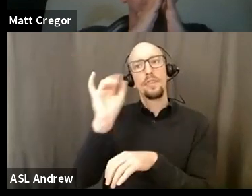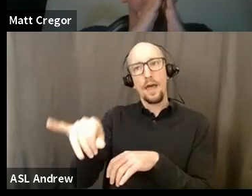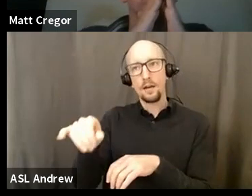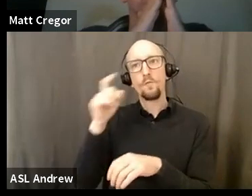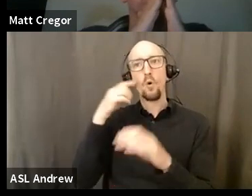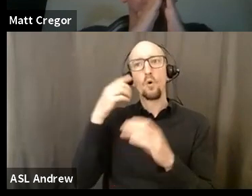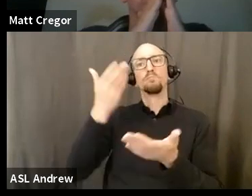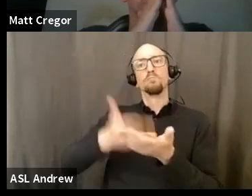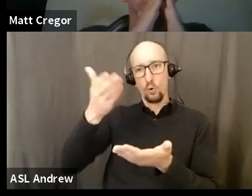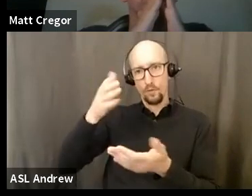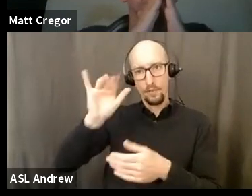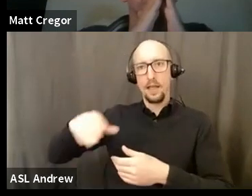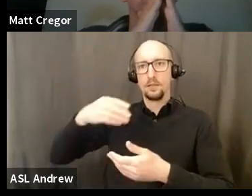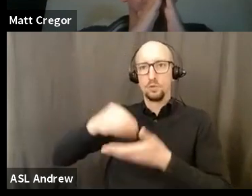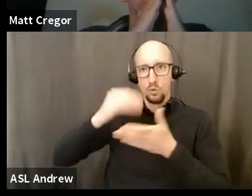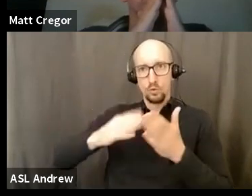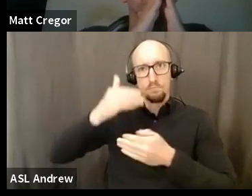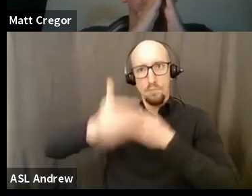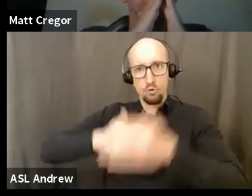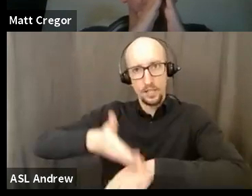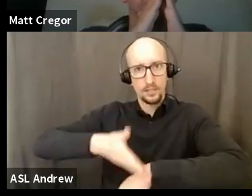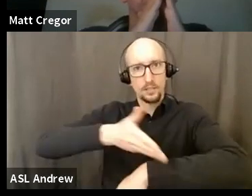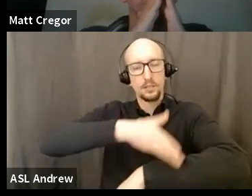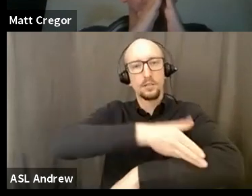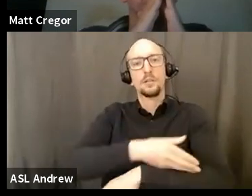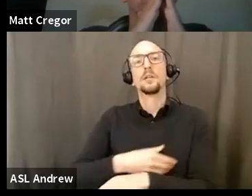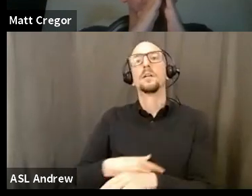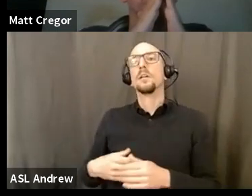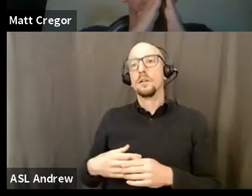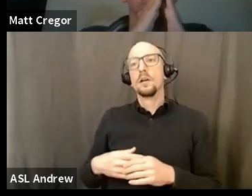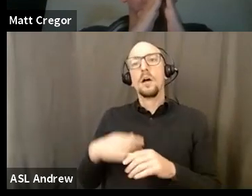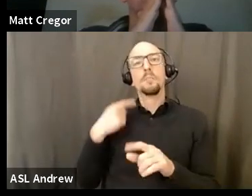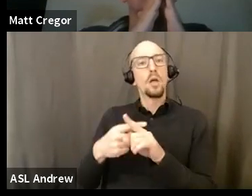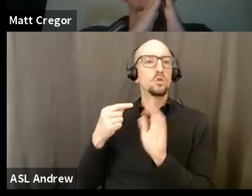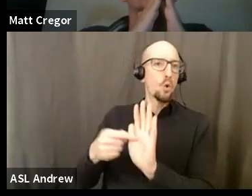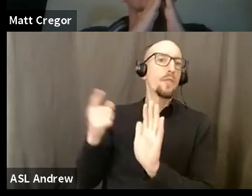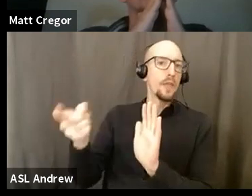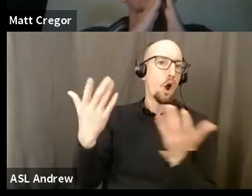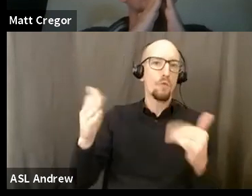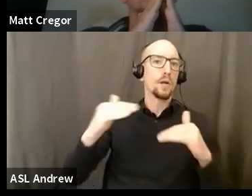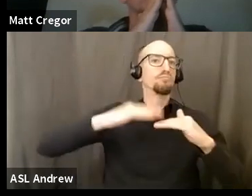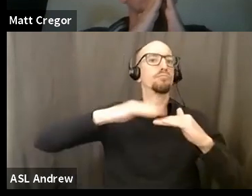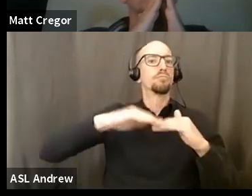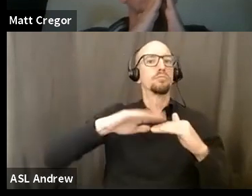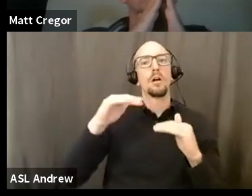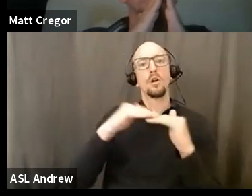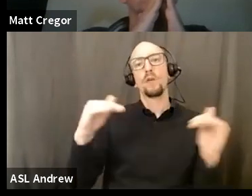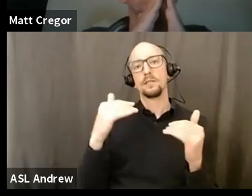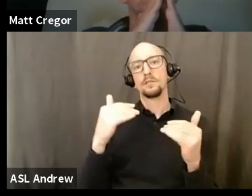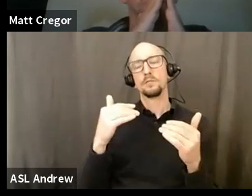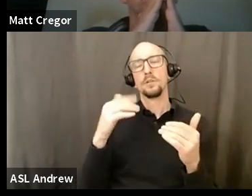student's progress in addition to demonstrating their grade level achievement.